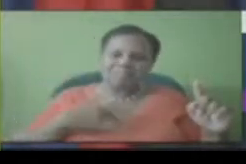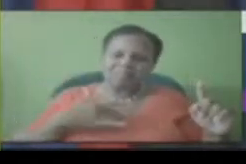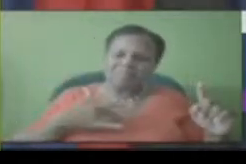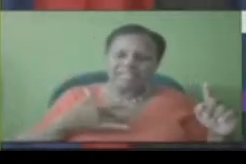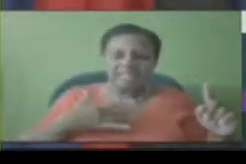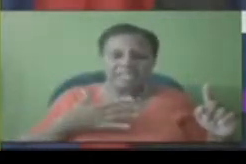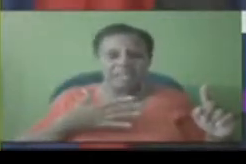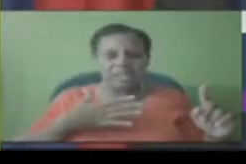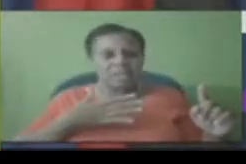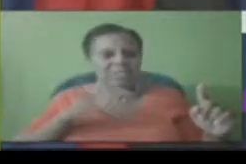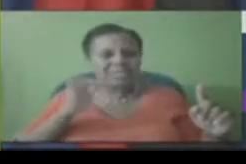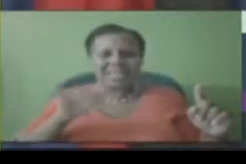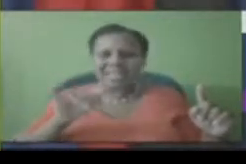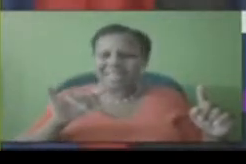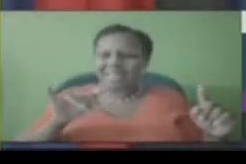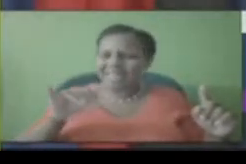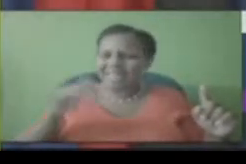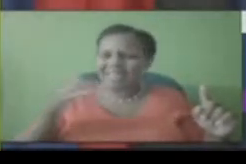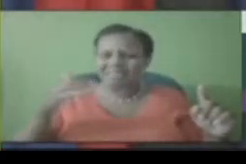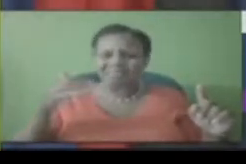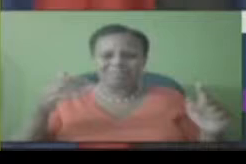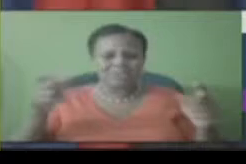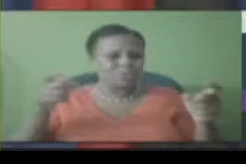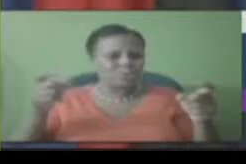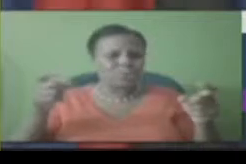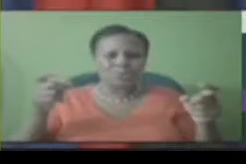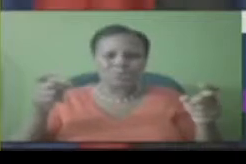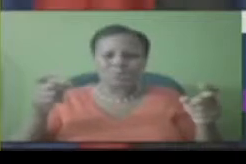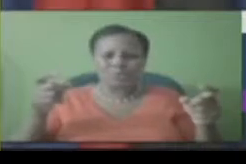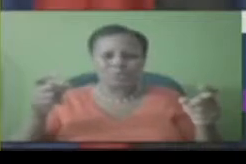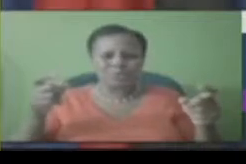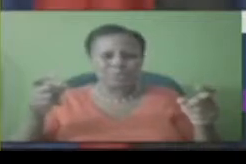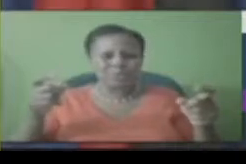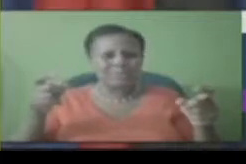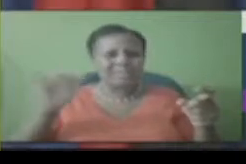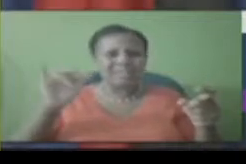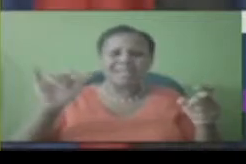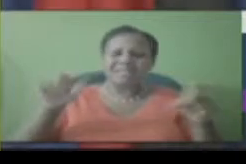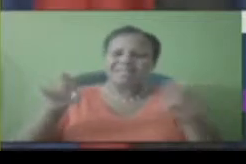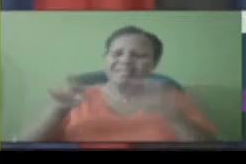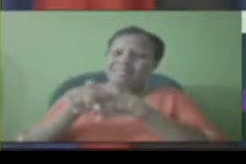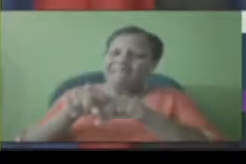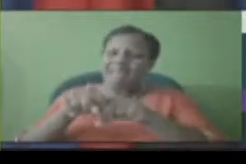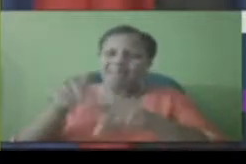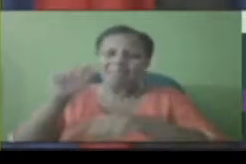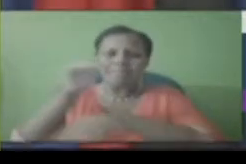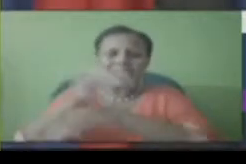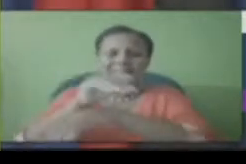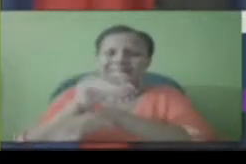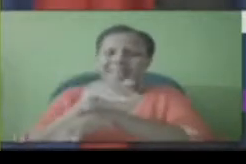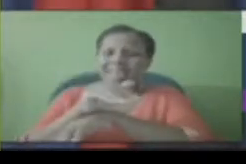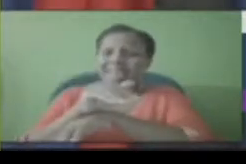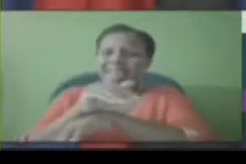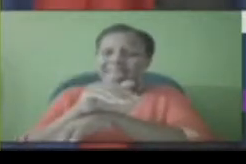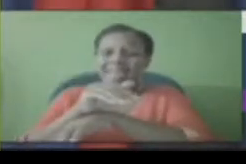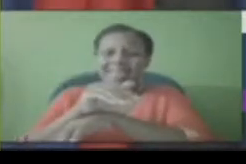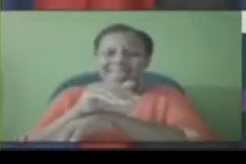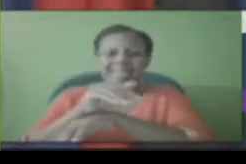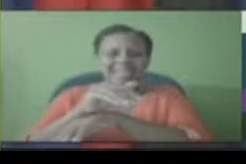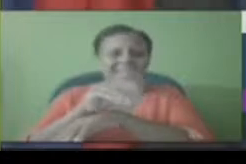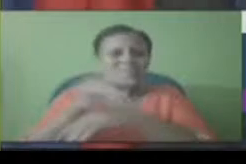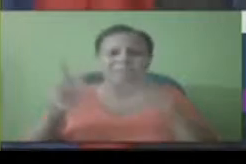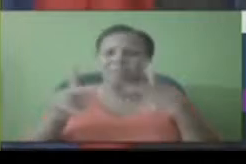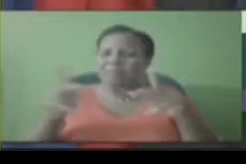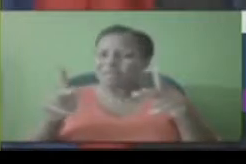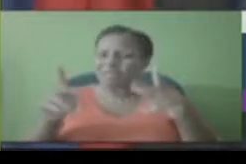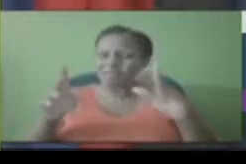That was the very same night that the attack took place at his private home. That is a very eerie development for us. I've been in